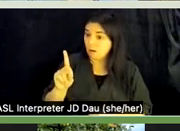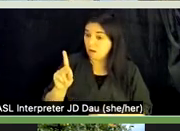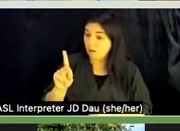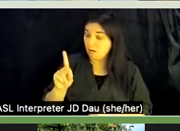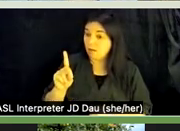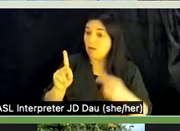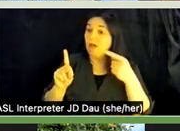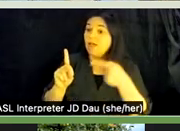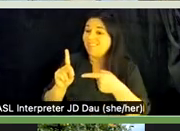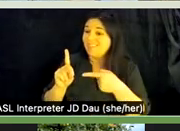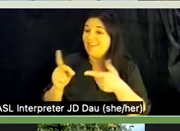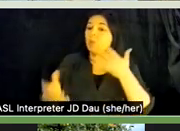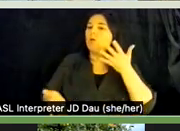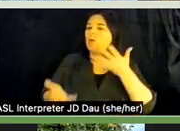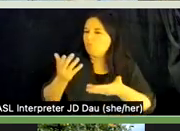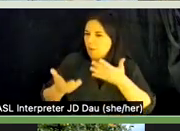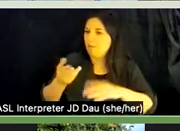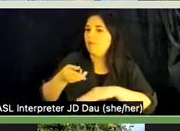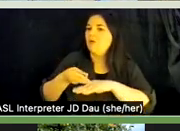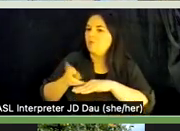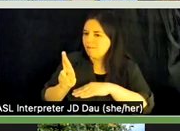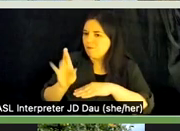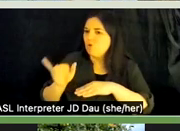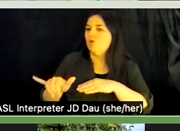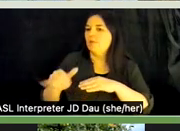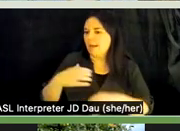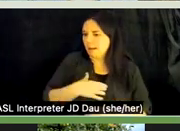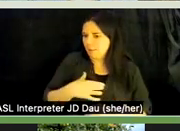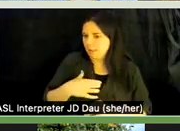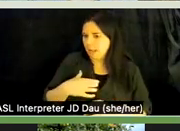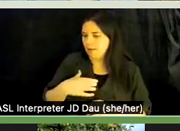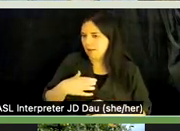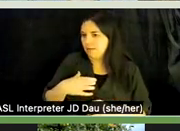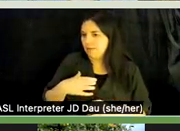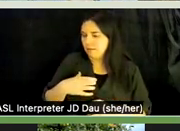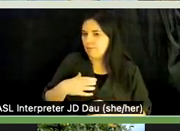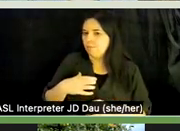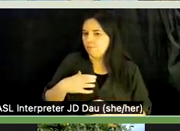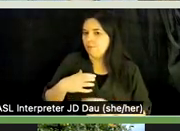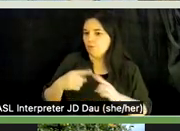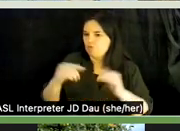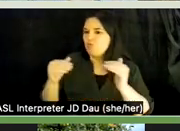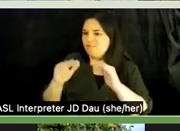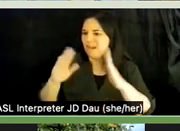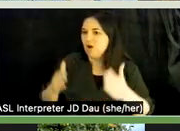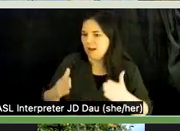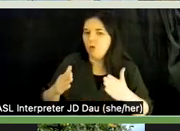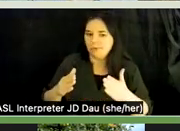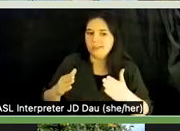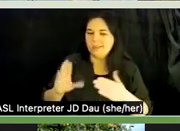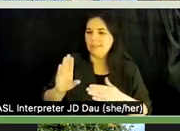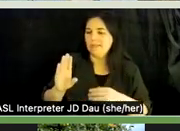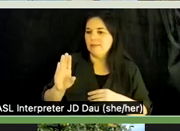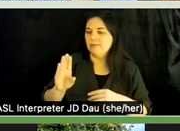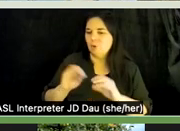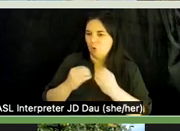will probably refer the complaint to the Fair Housing Office, DPOR, for